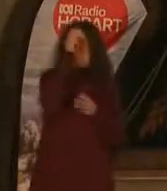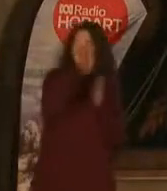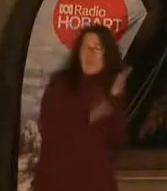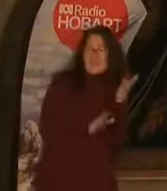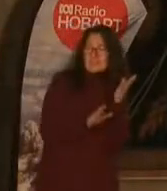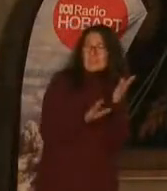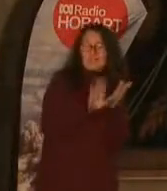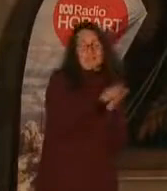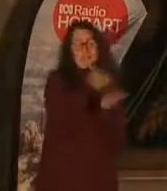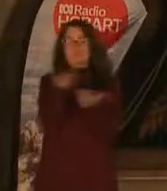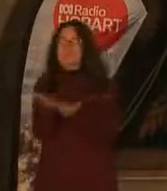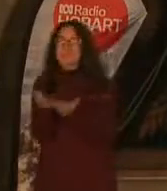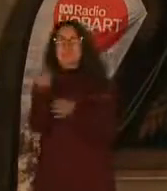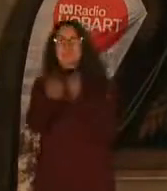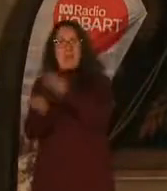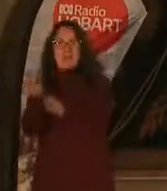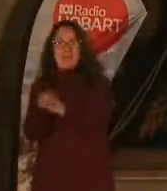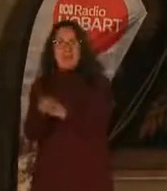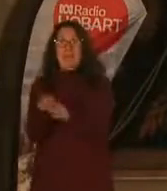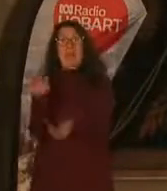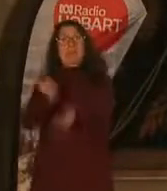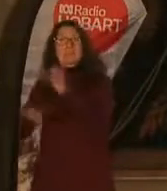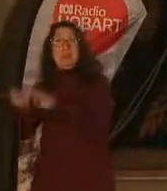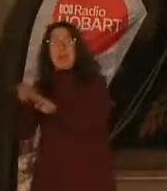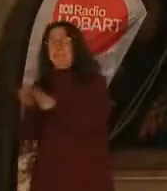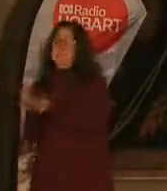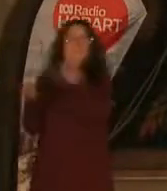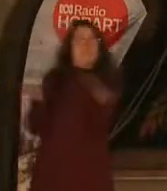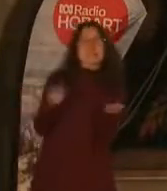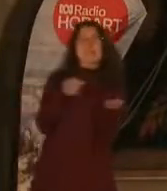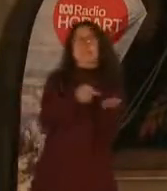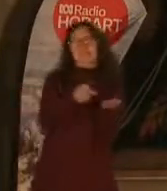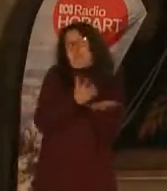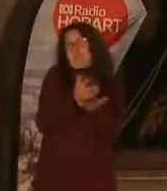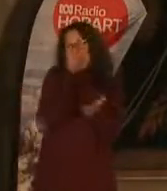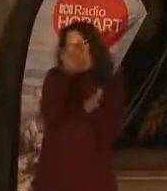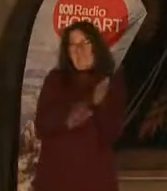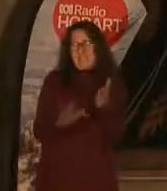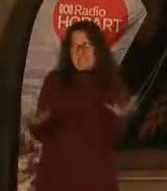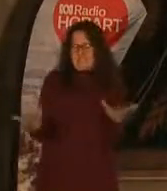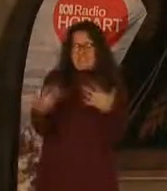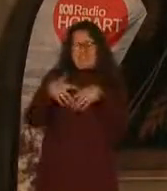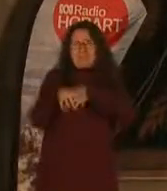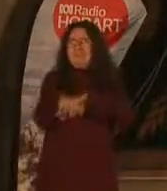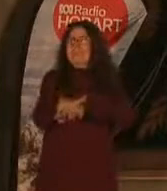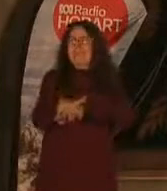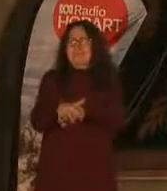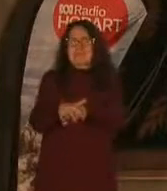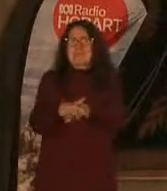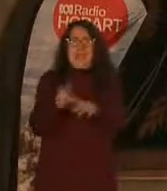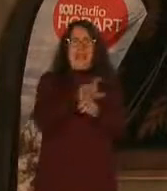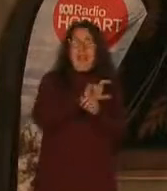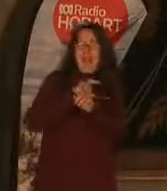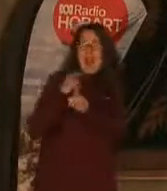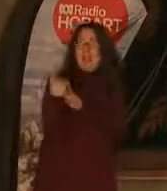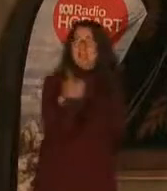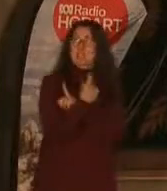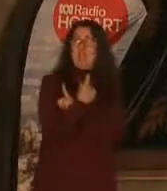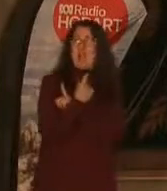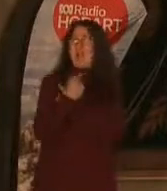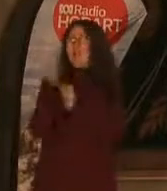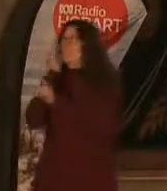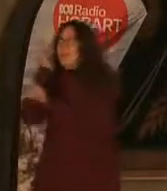exist without that. I do think, though, that each culture has a different